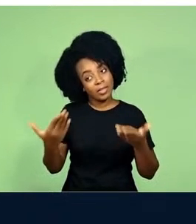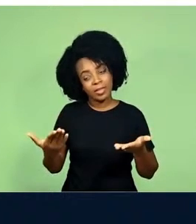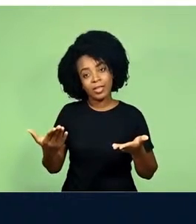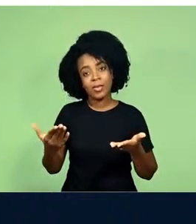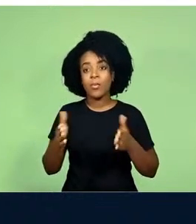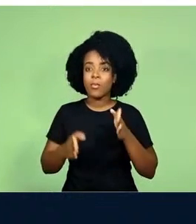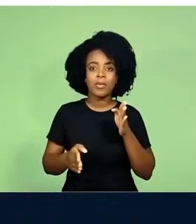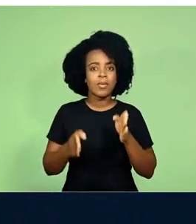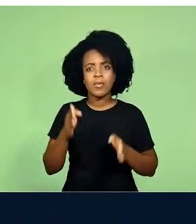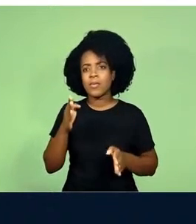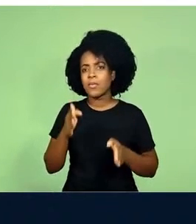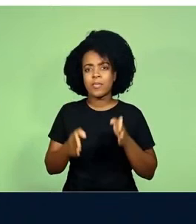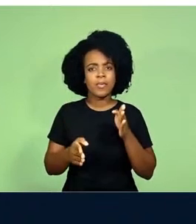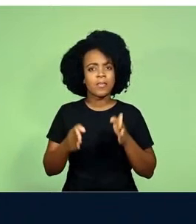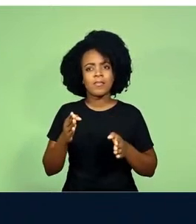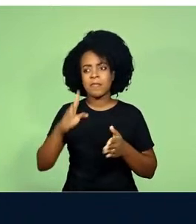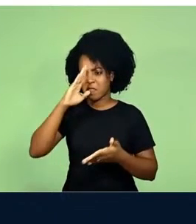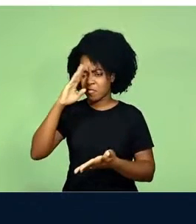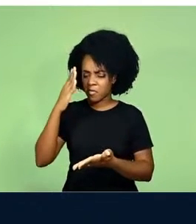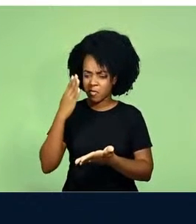With my vision,